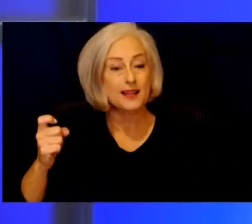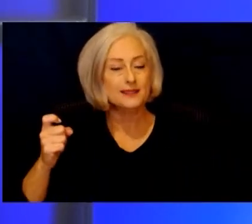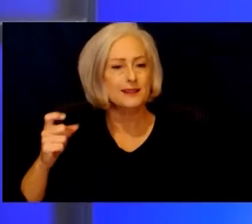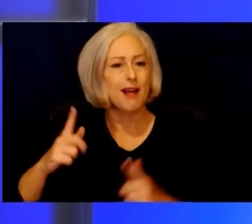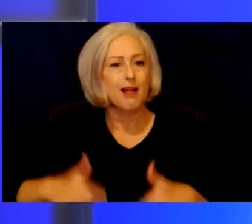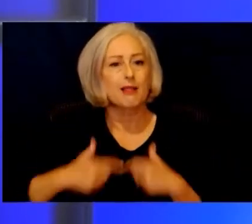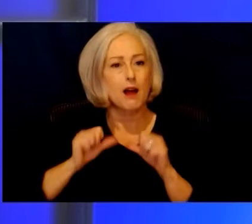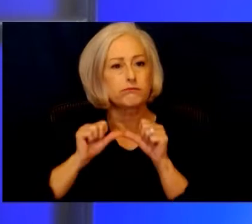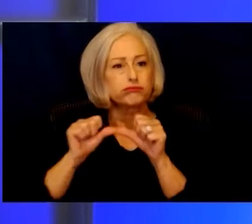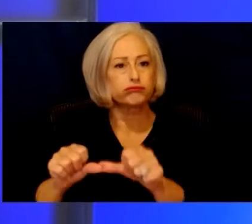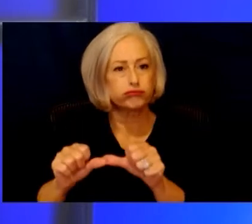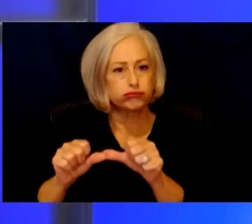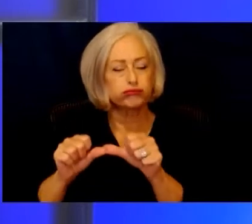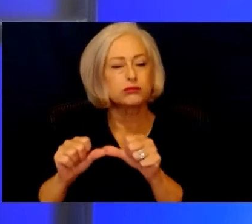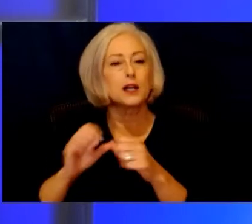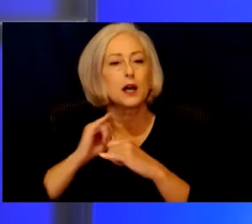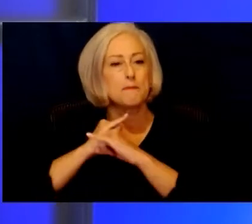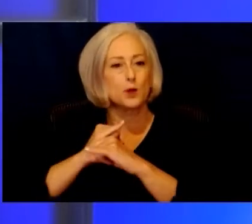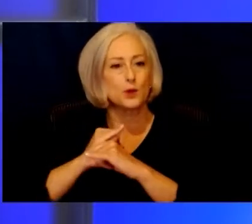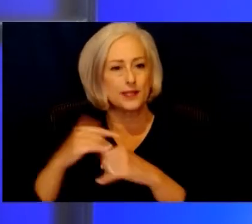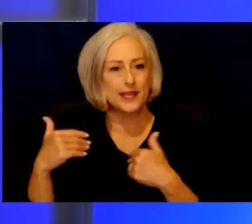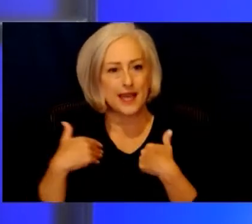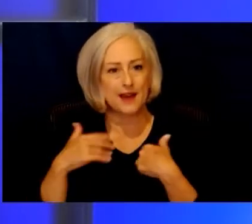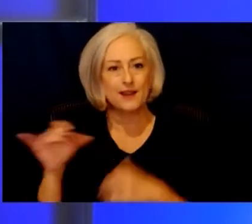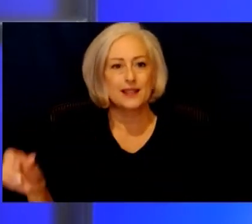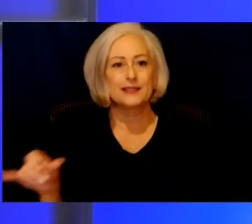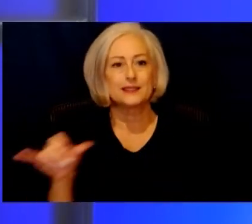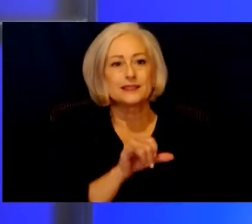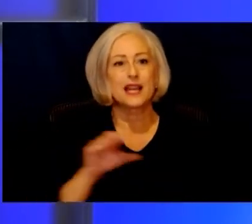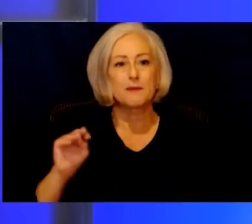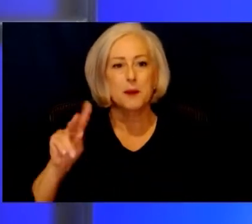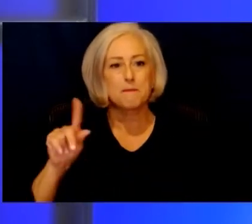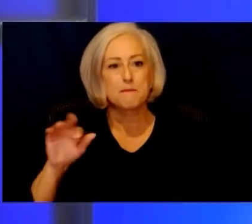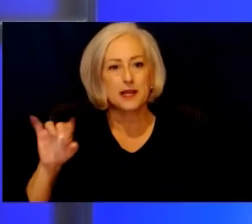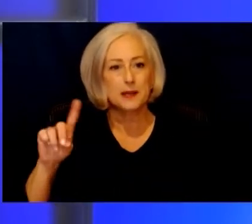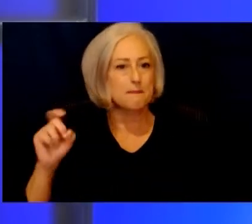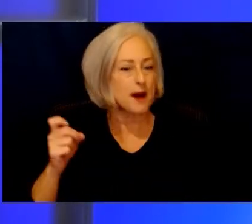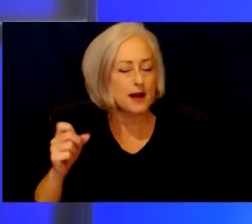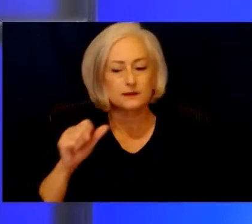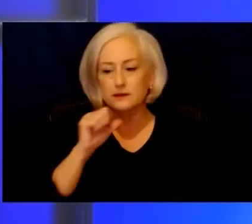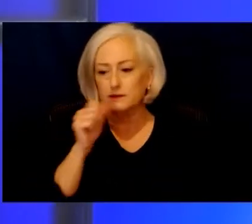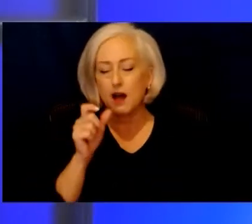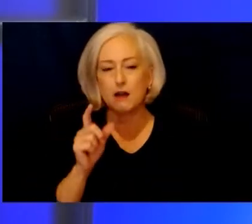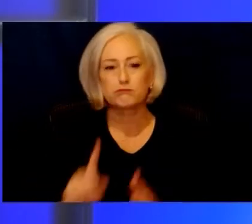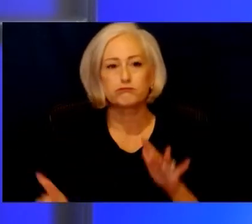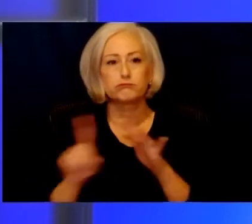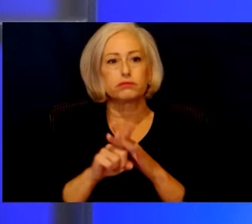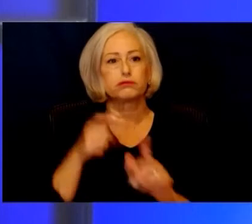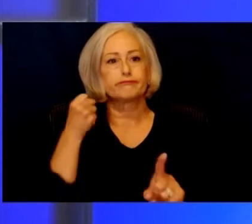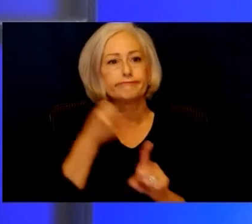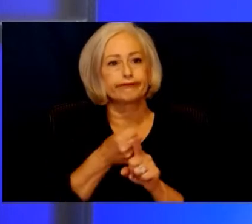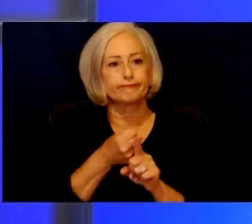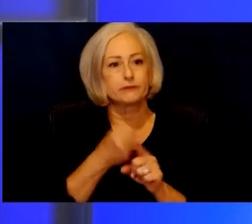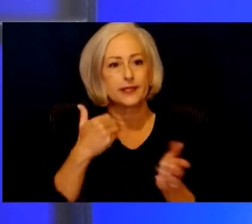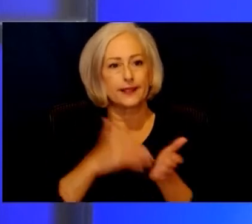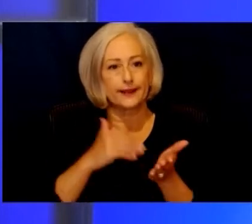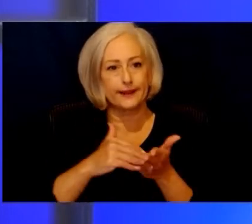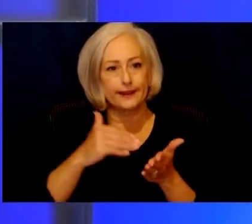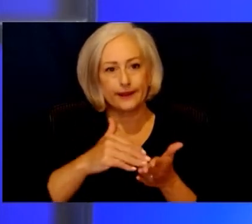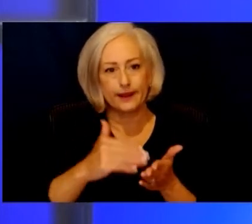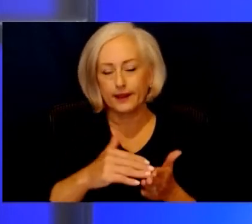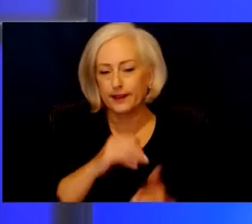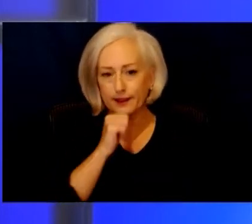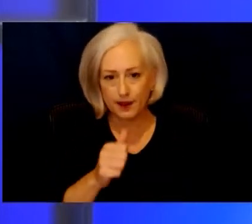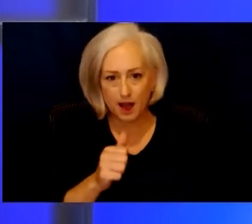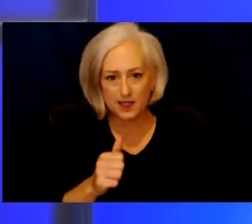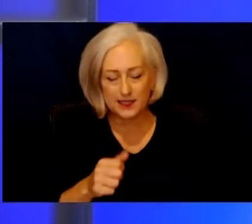monkeypox, and without any really recurrences, or that seems not to be reported in the literature. So I